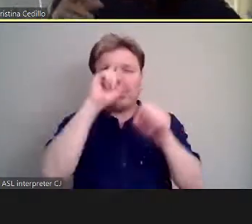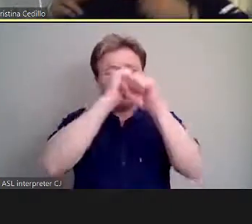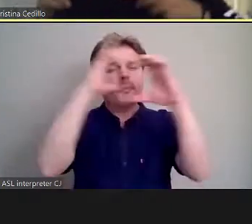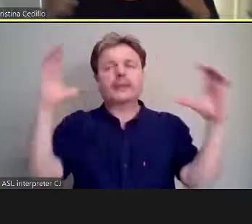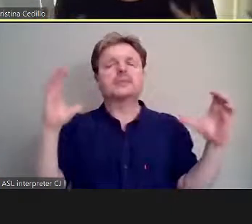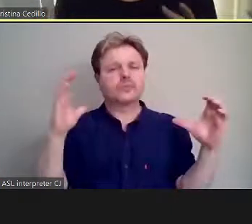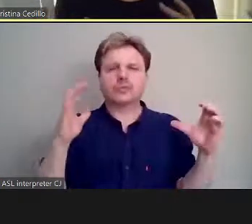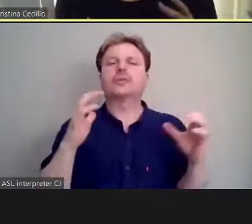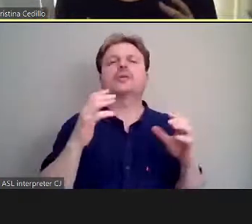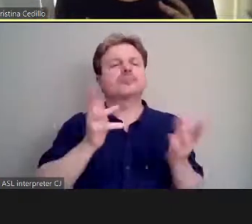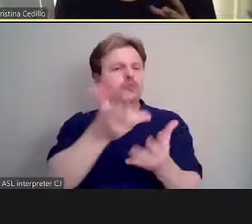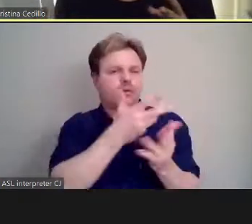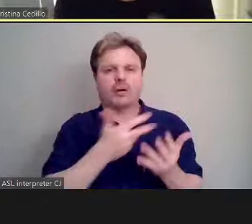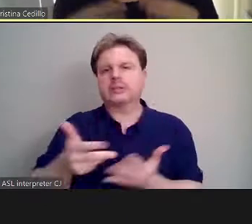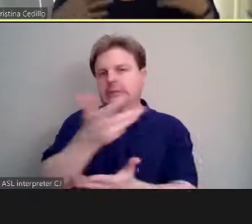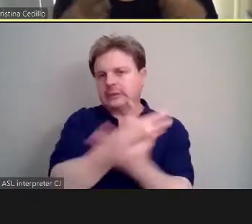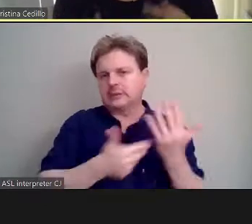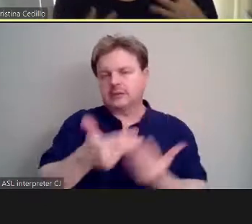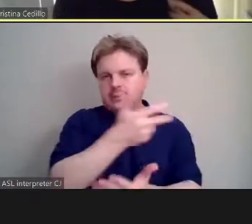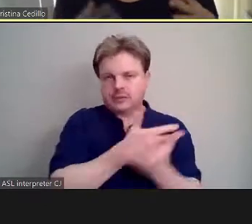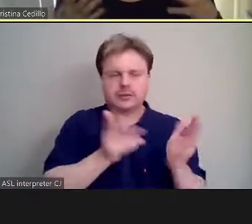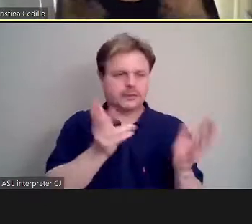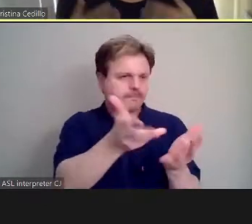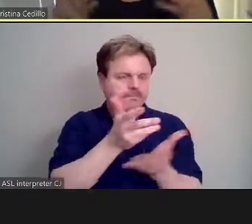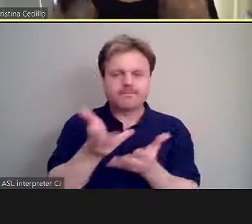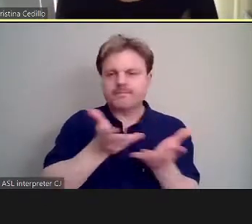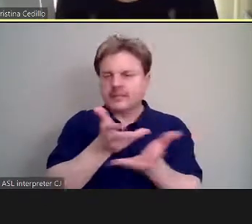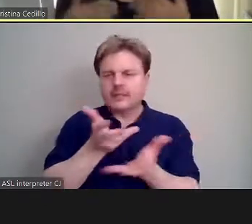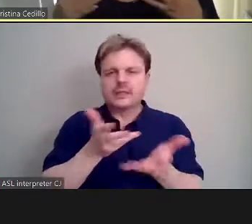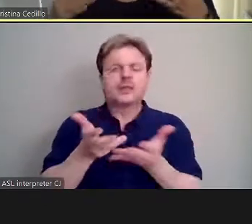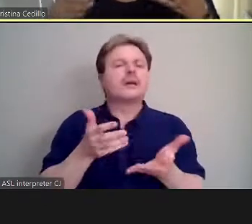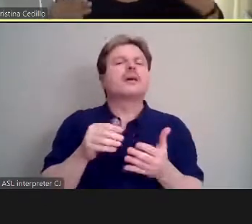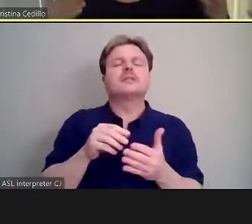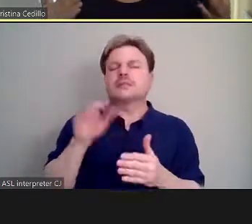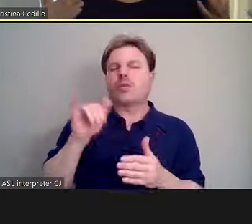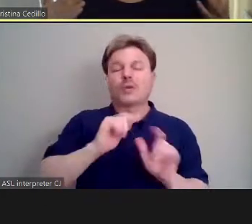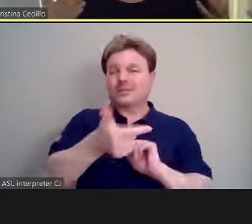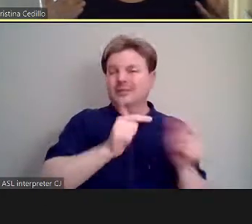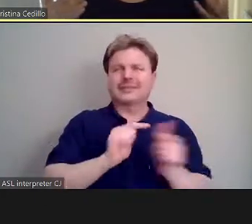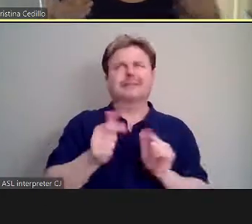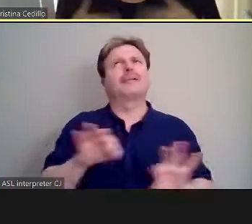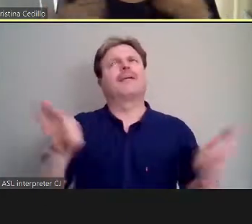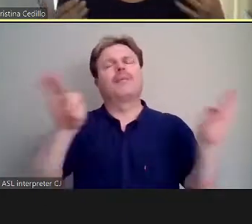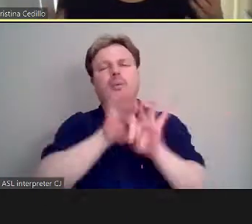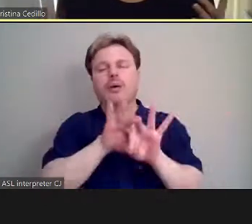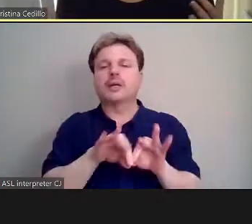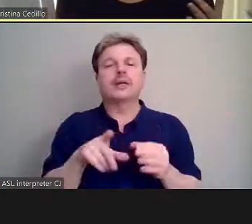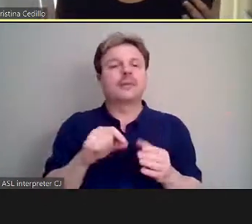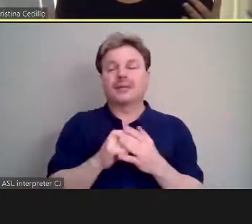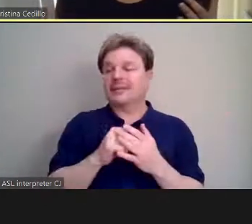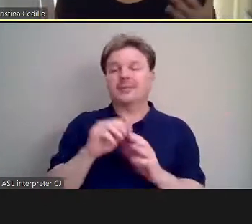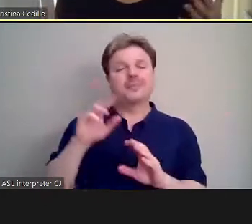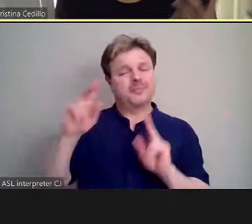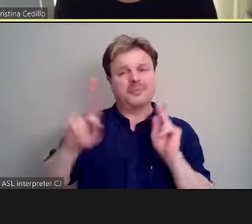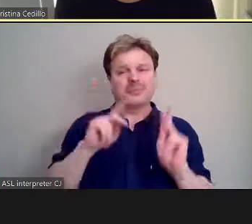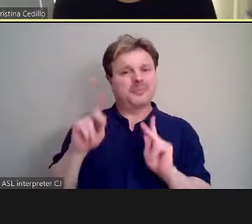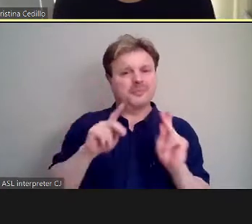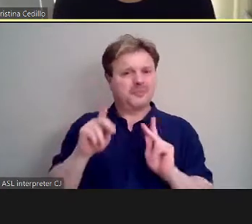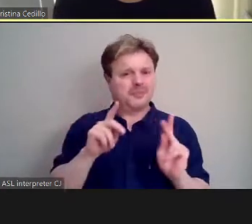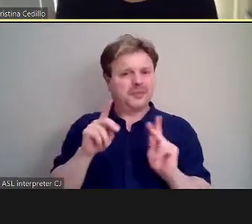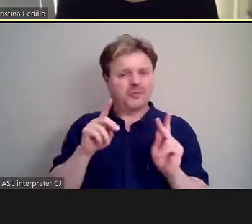is huge, because oftentimes marginalized people, we don't get that from